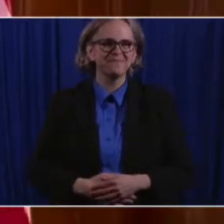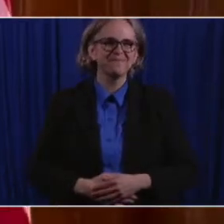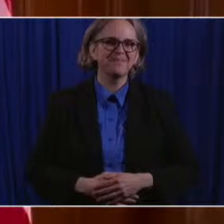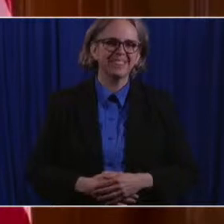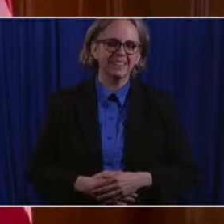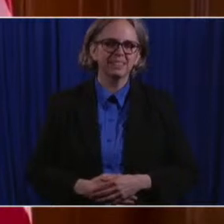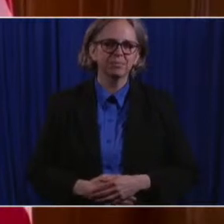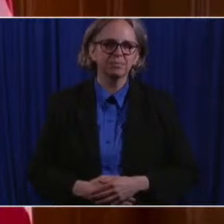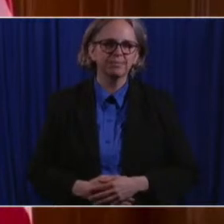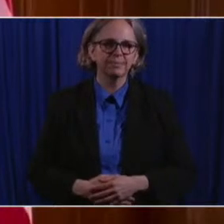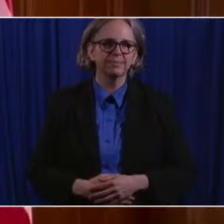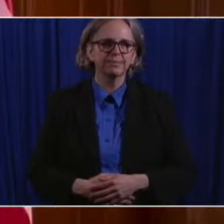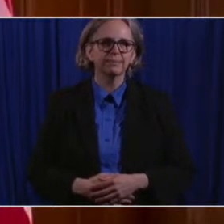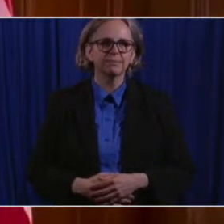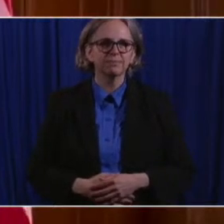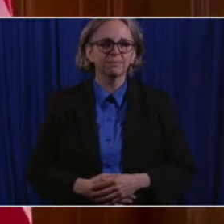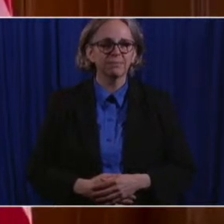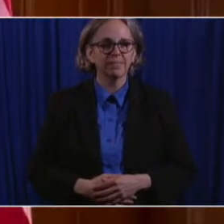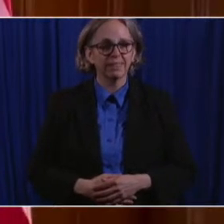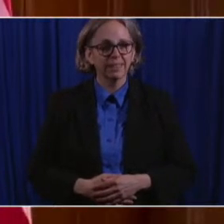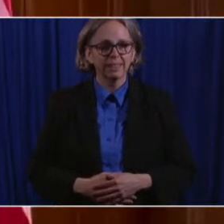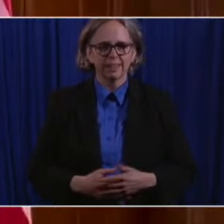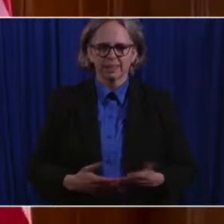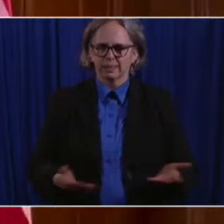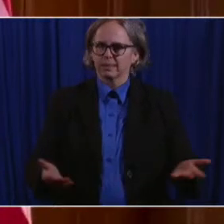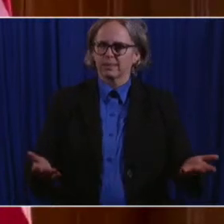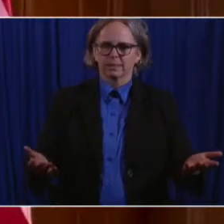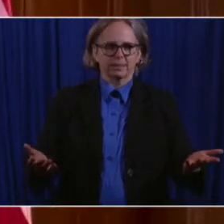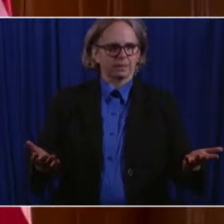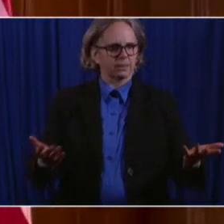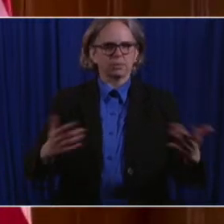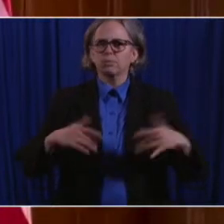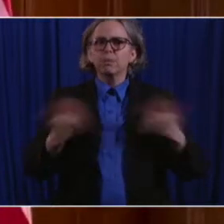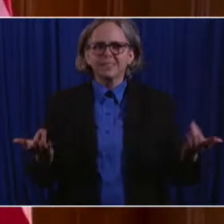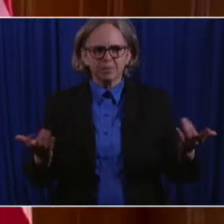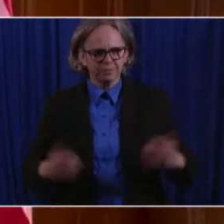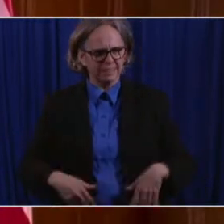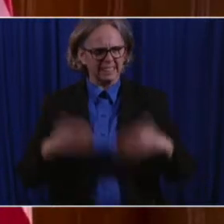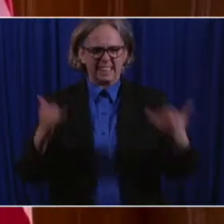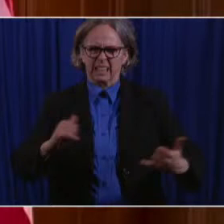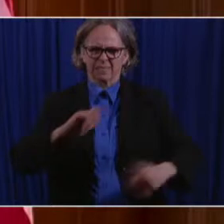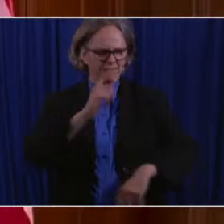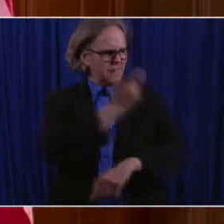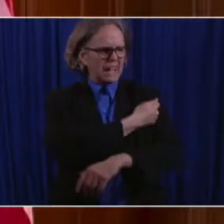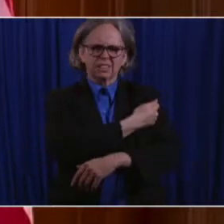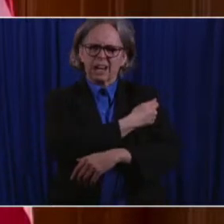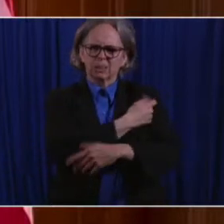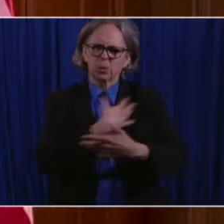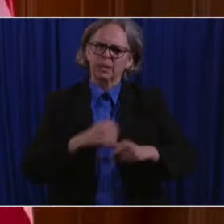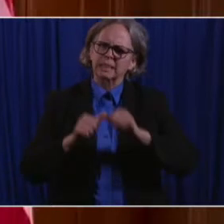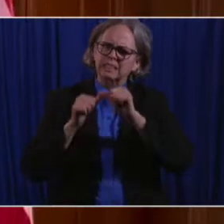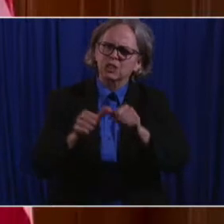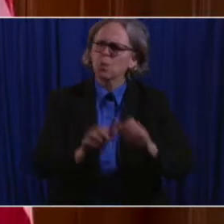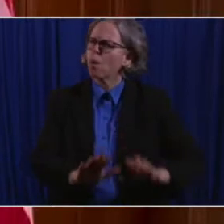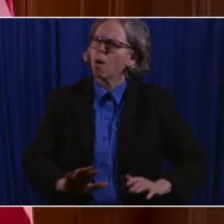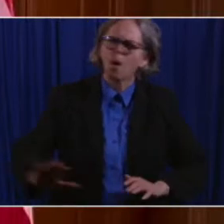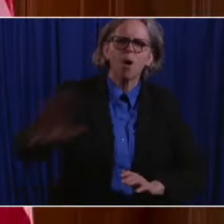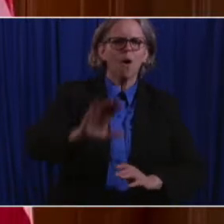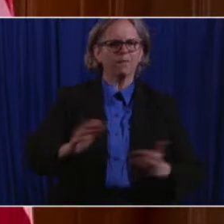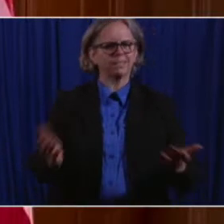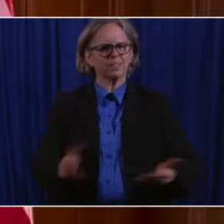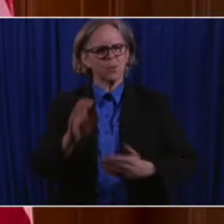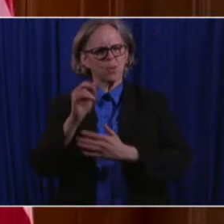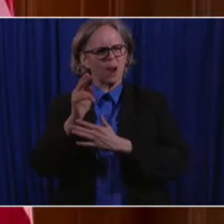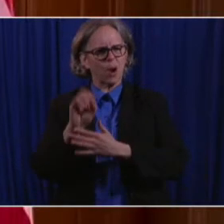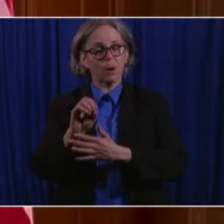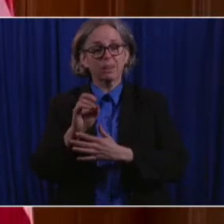We continue to vaccinate a lot of Ohioans across the state at over 1,300